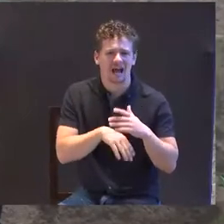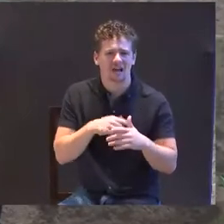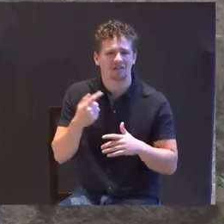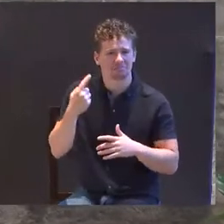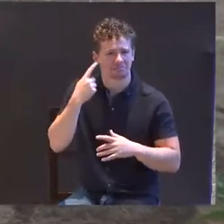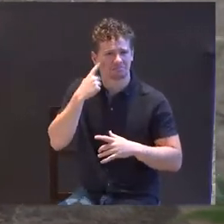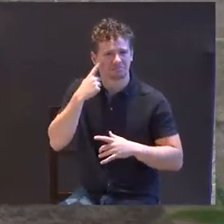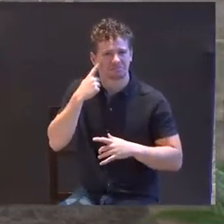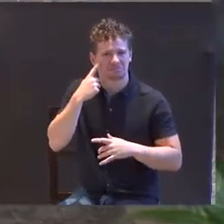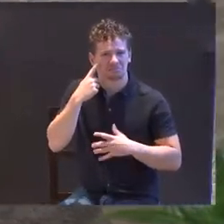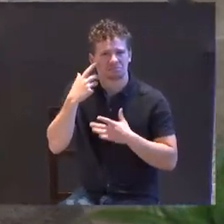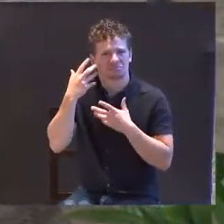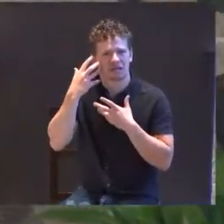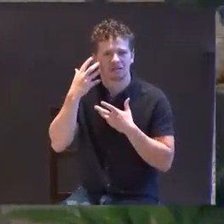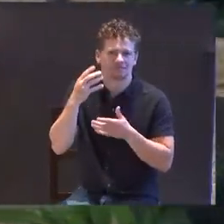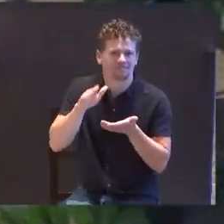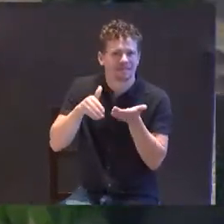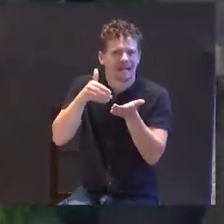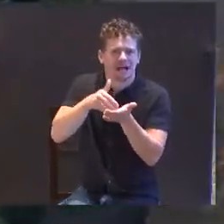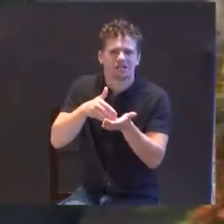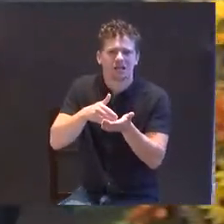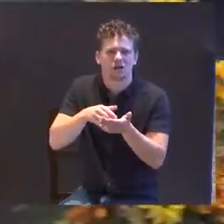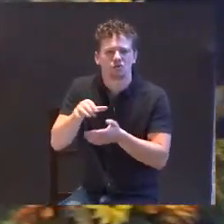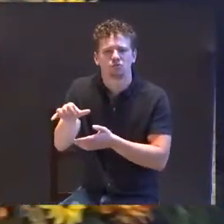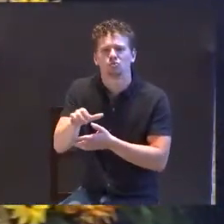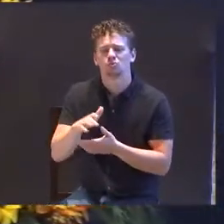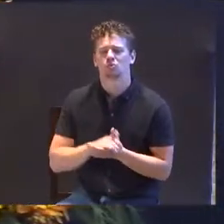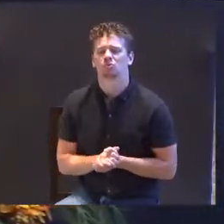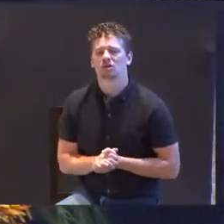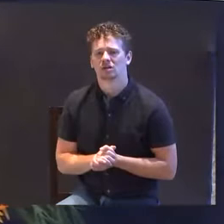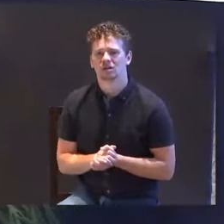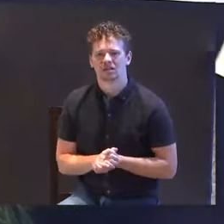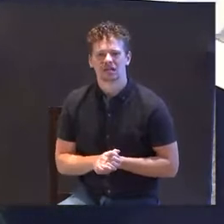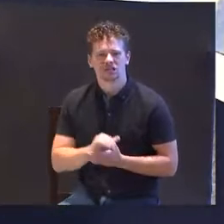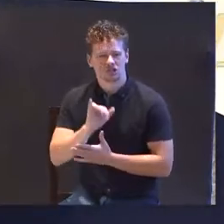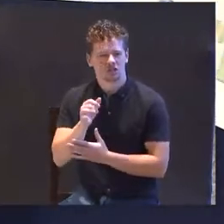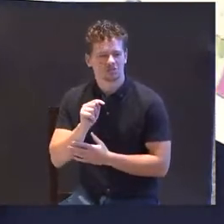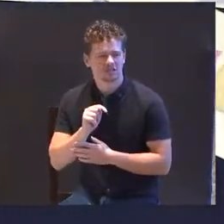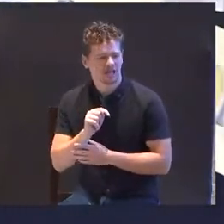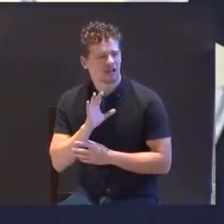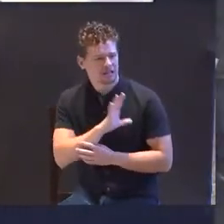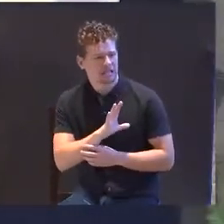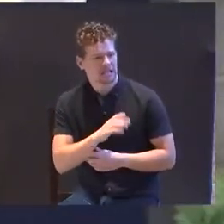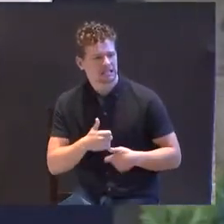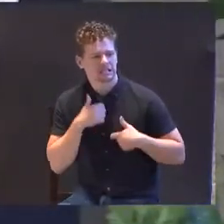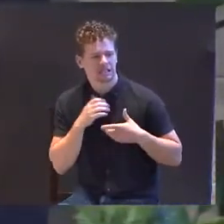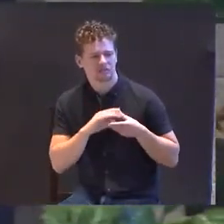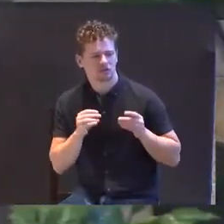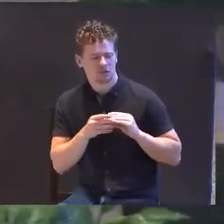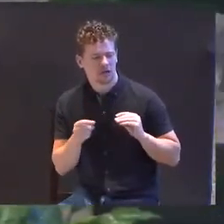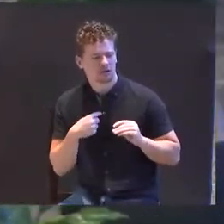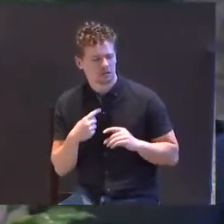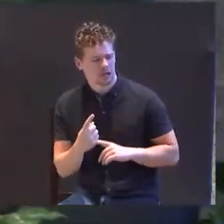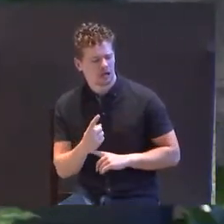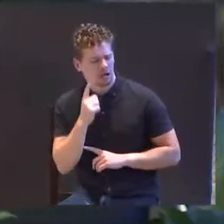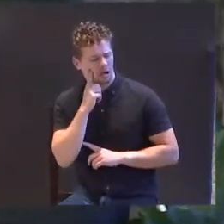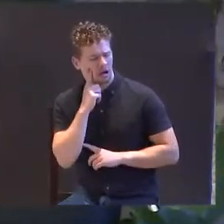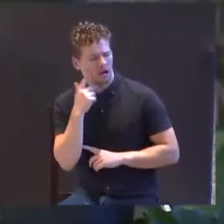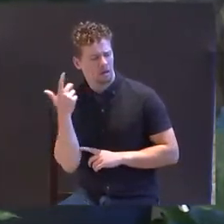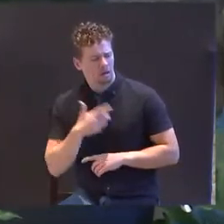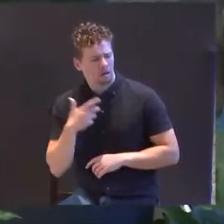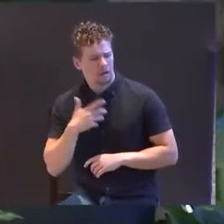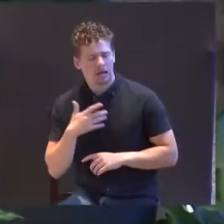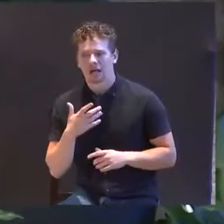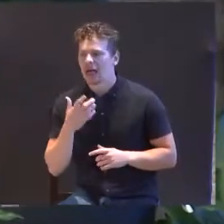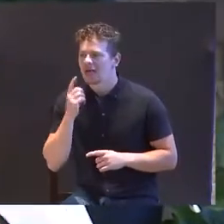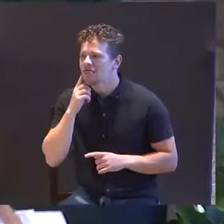And, you know, when I thought of that and when I heard about James Taylor, I thought about literally sometimes parents come to me and